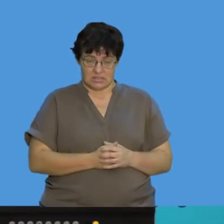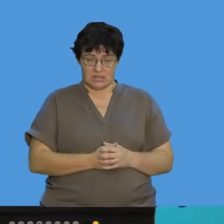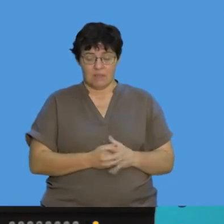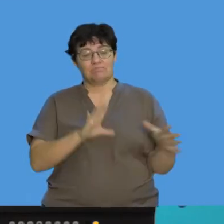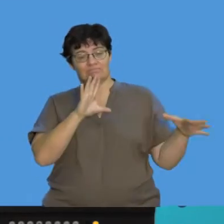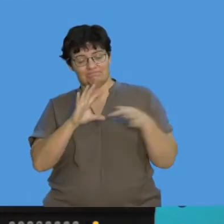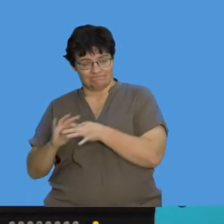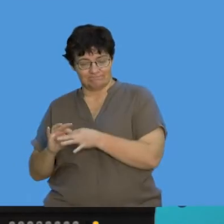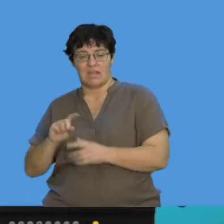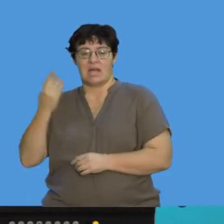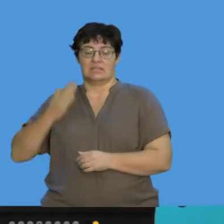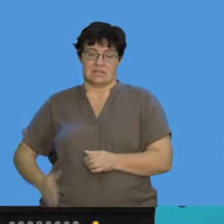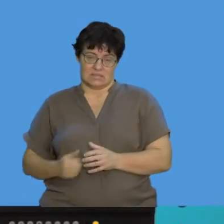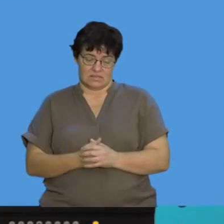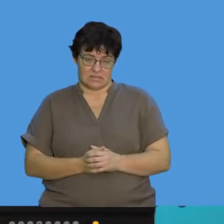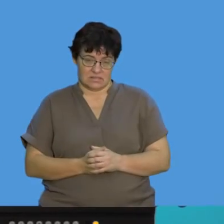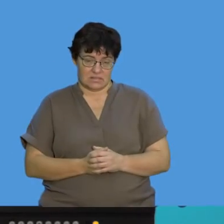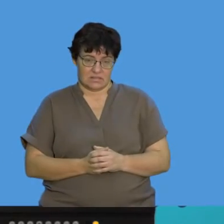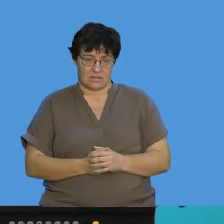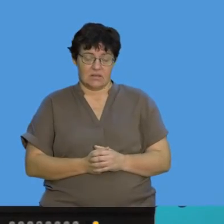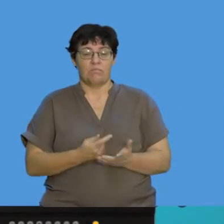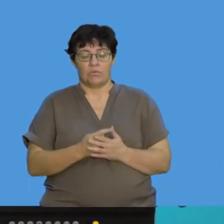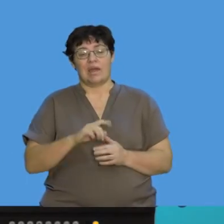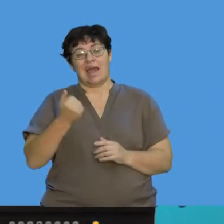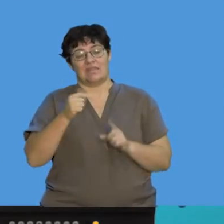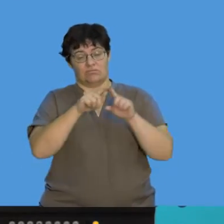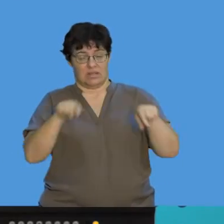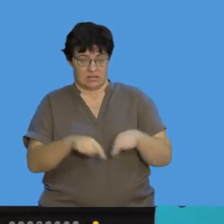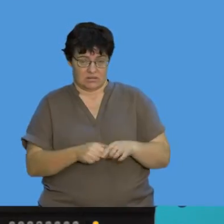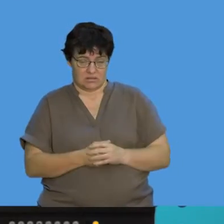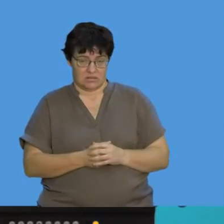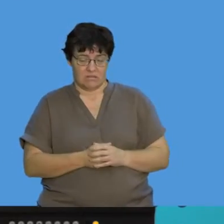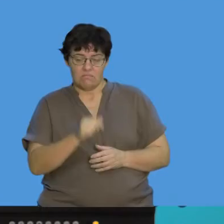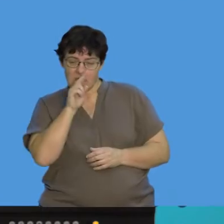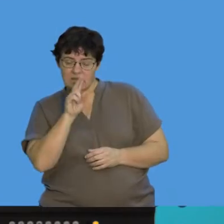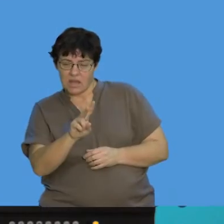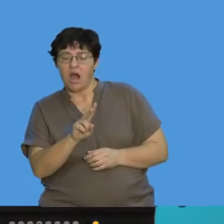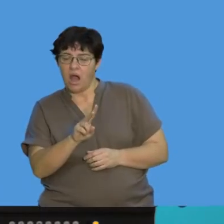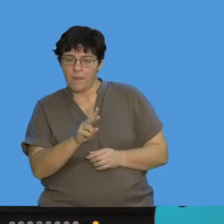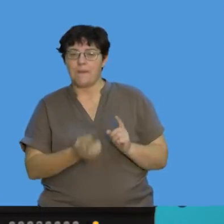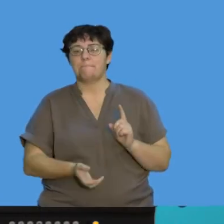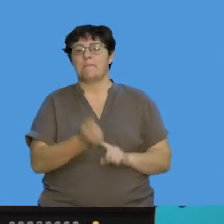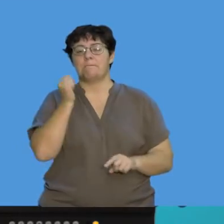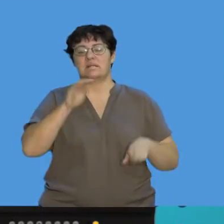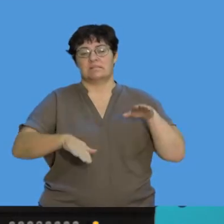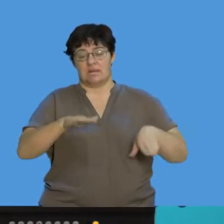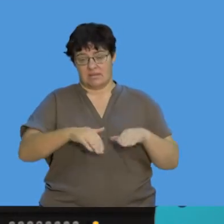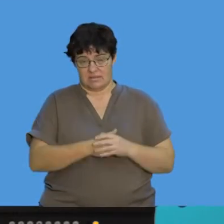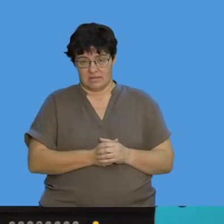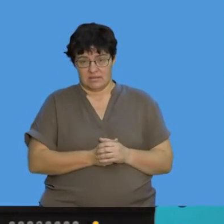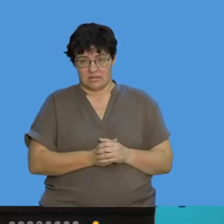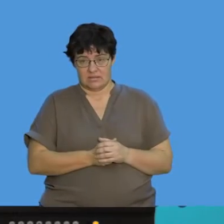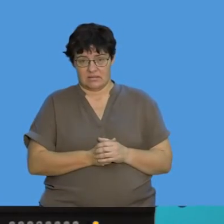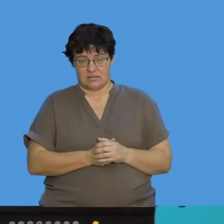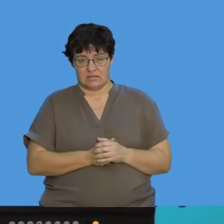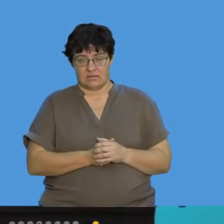triangle, and link it to the other side, which is the hypotenuse side on the other triangle, and see whether we can then find some